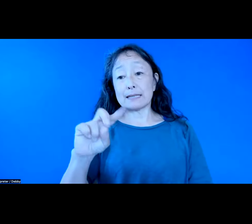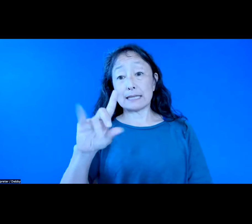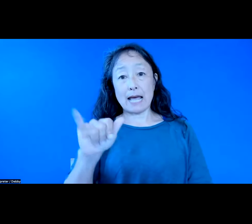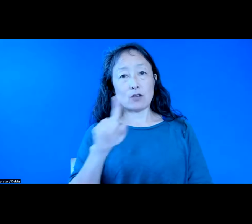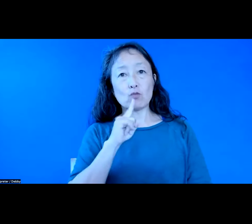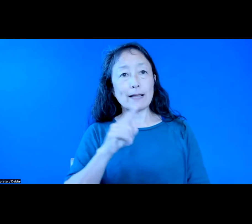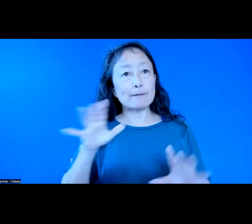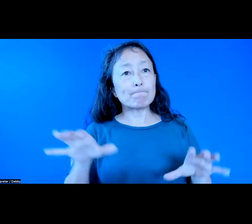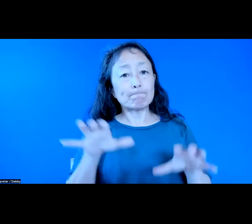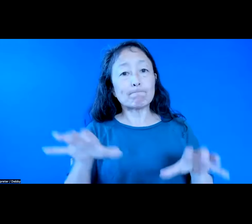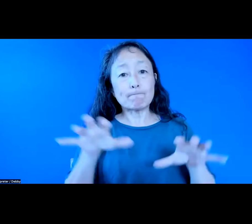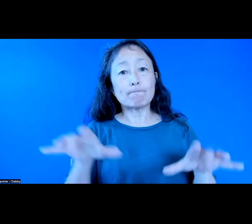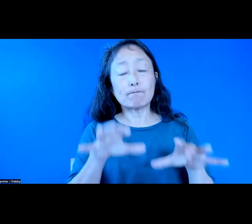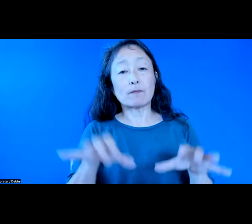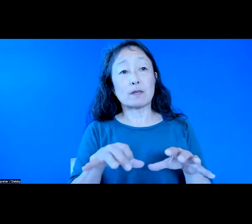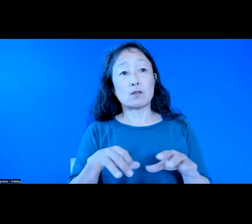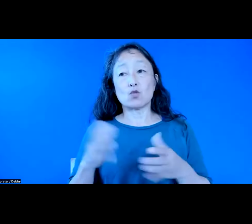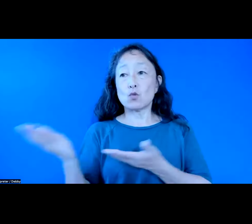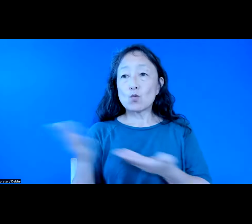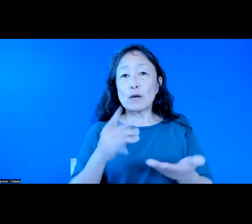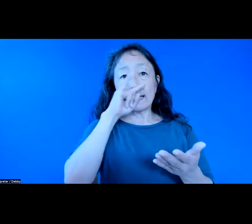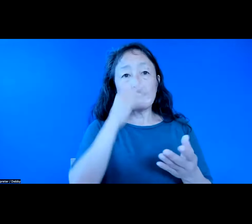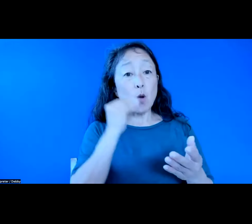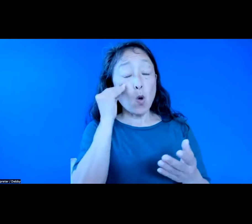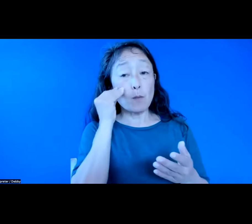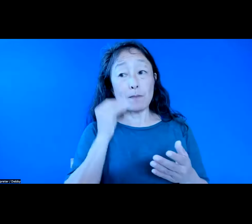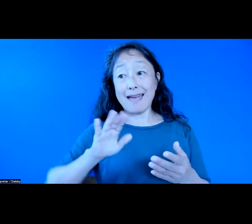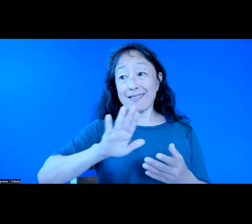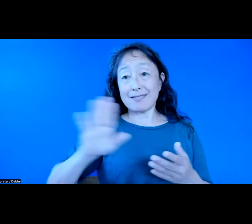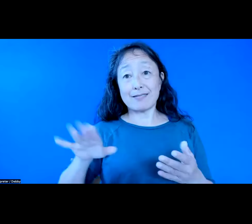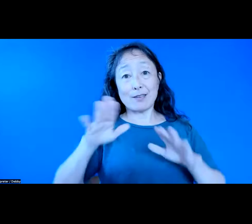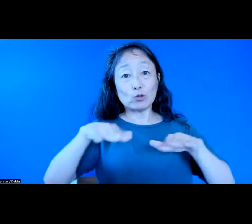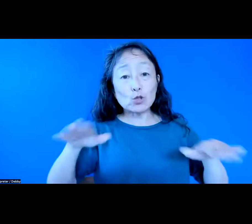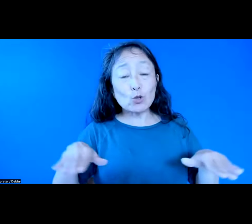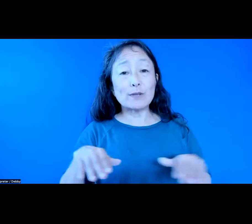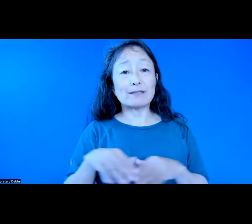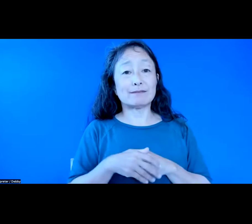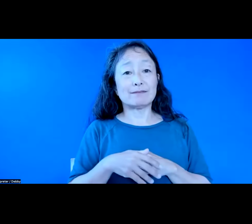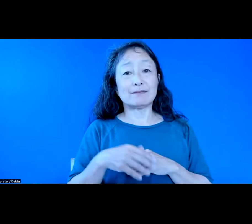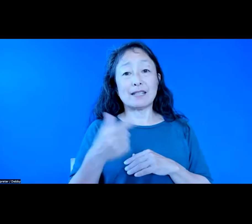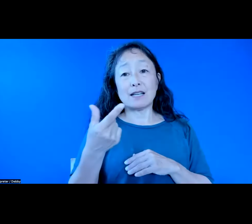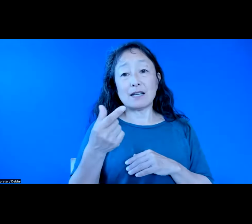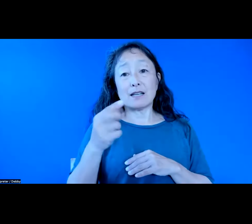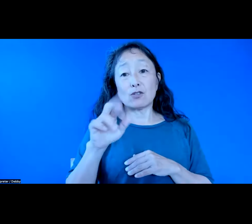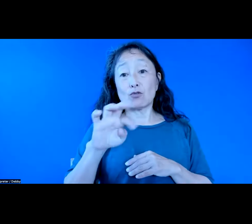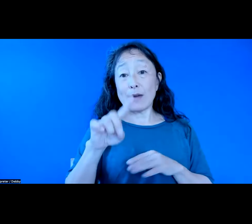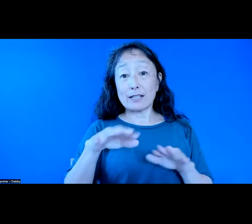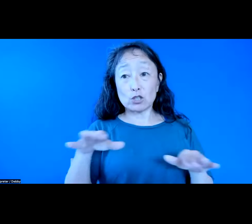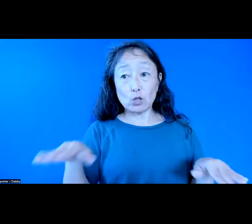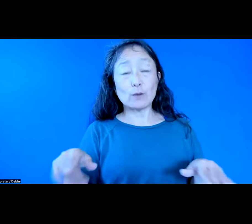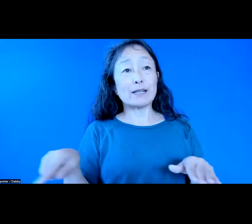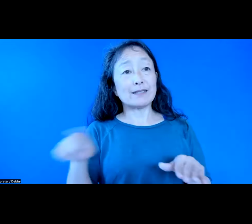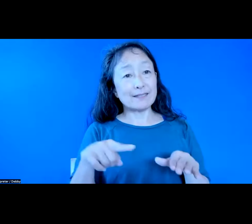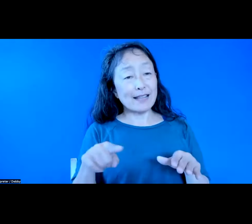their children and their grandchildren. And some of them are getting enrolled and they're sun dancing and they're powwowing and they're learning their